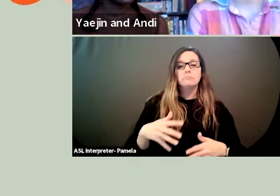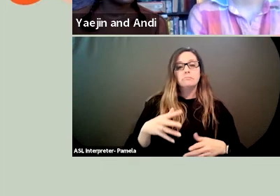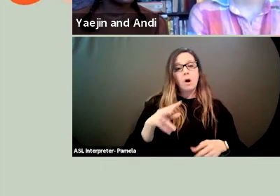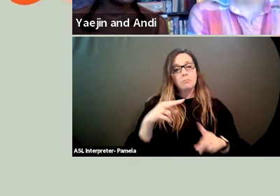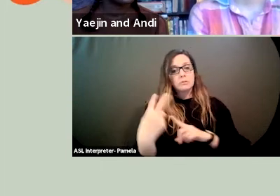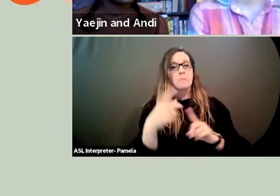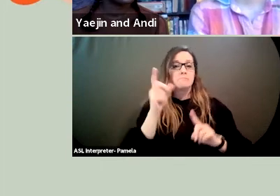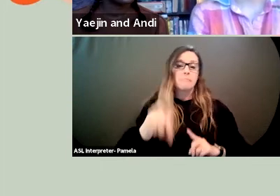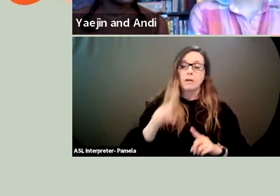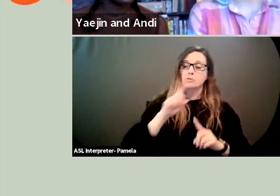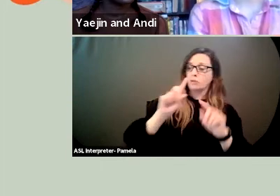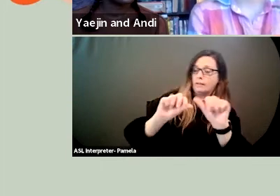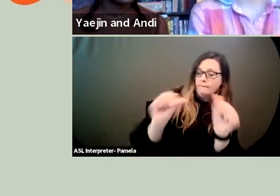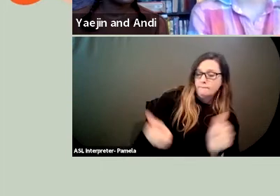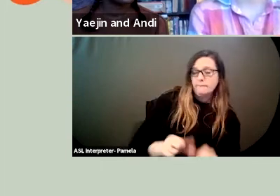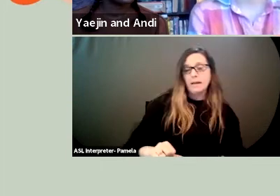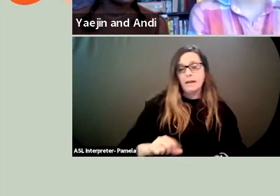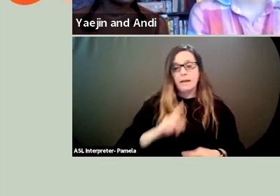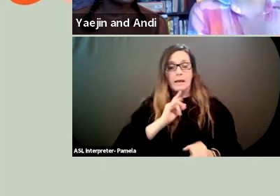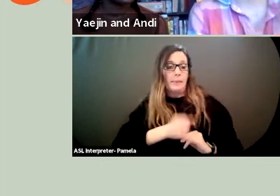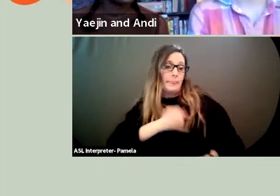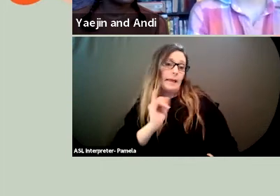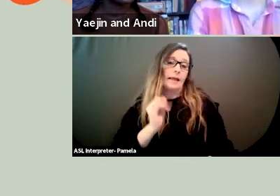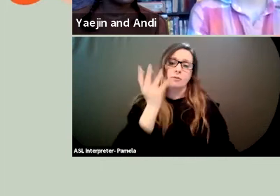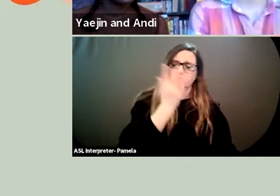But we also did find lots of